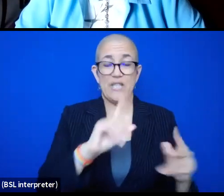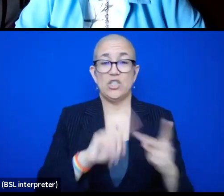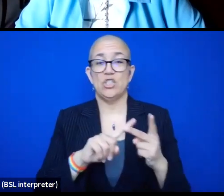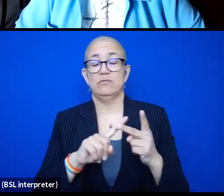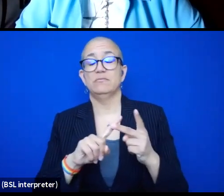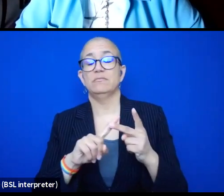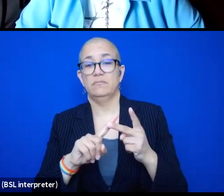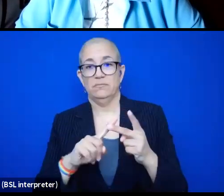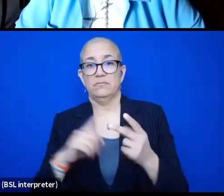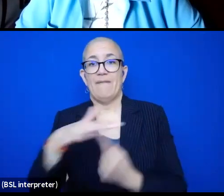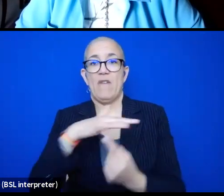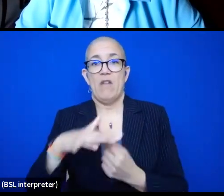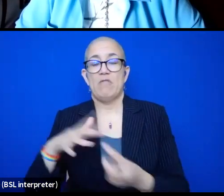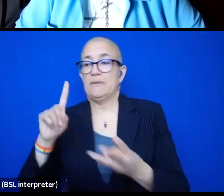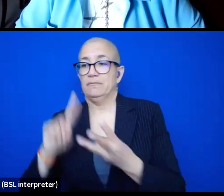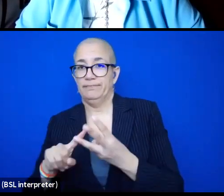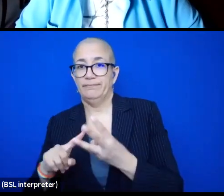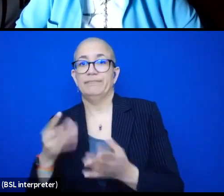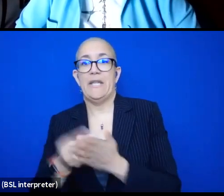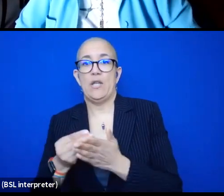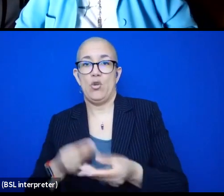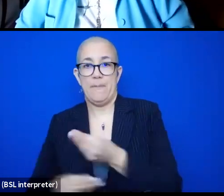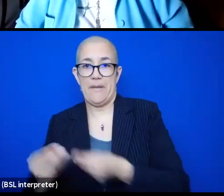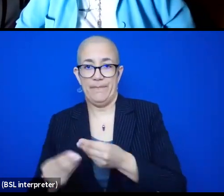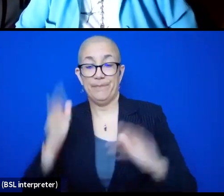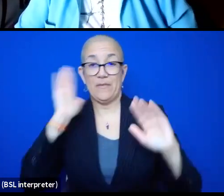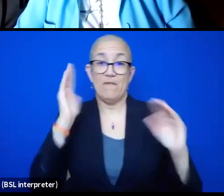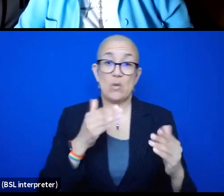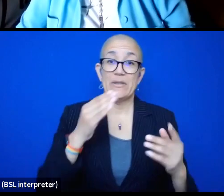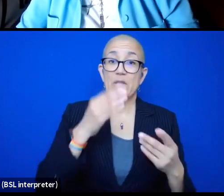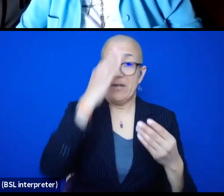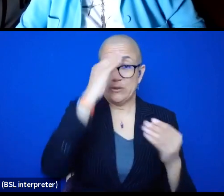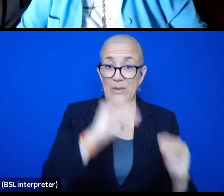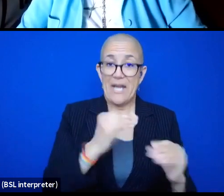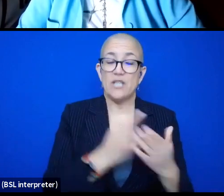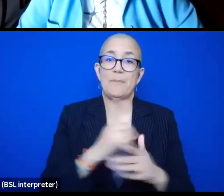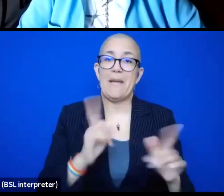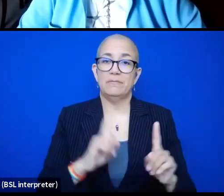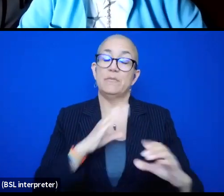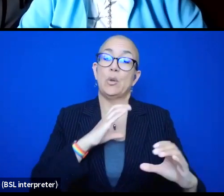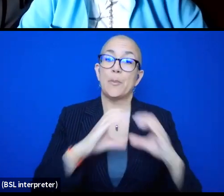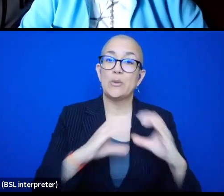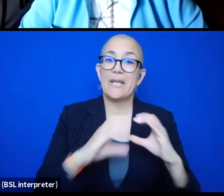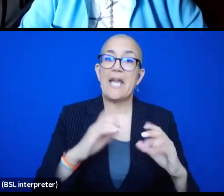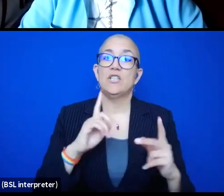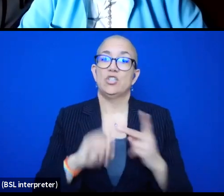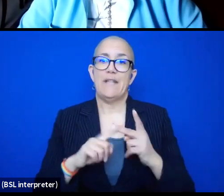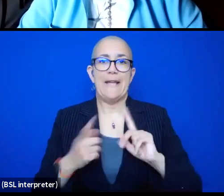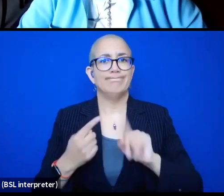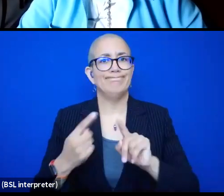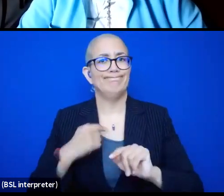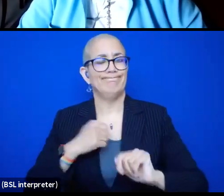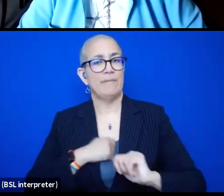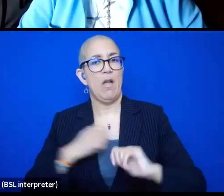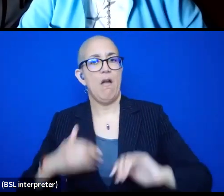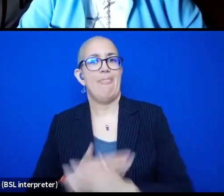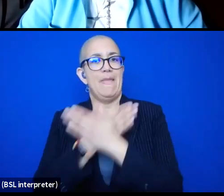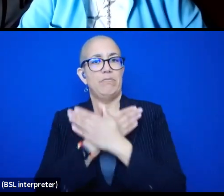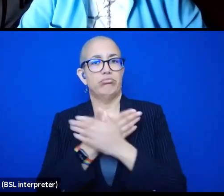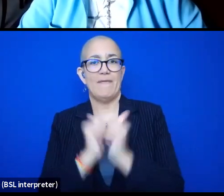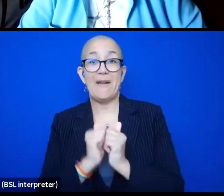economy. Focusing on education is about communicating and indeed acting on our liberal values. Look at